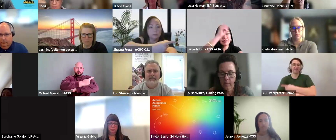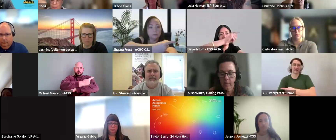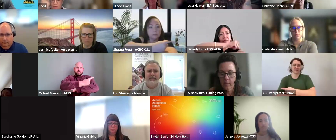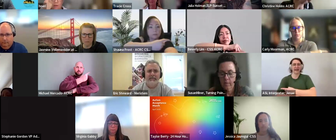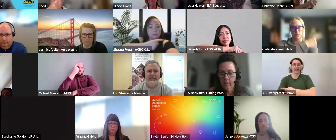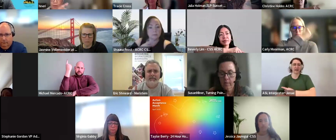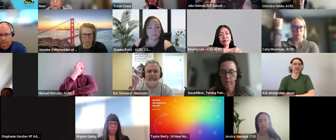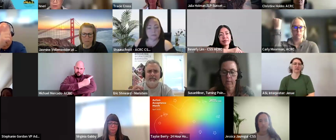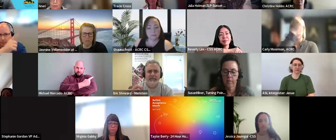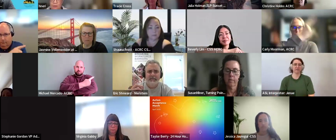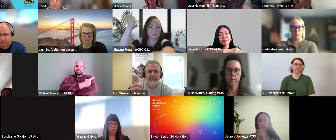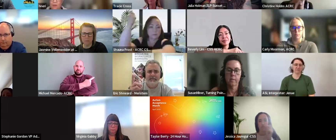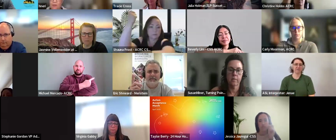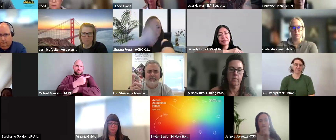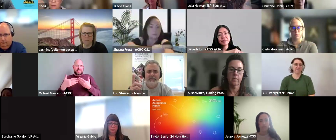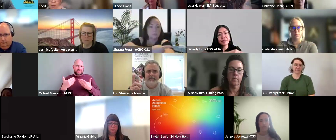flat, and that's day.